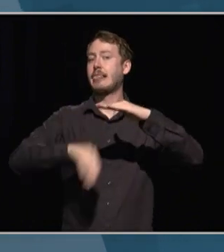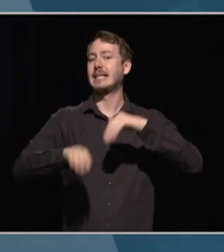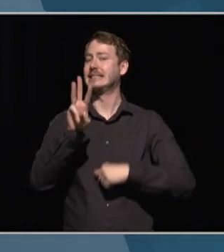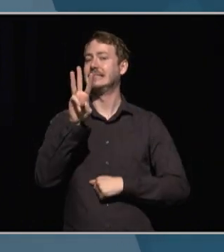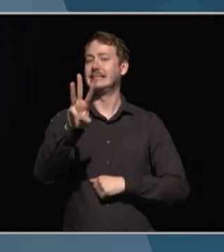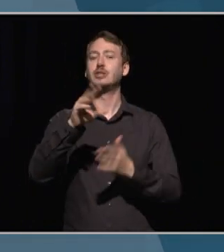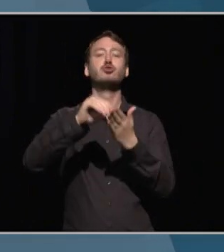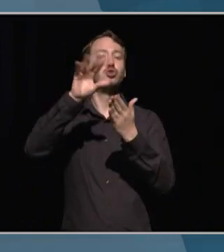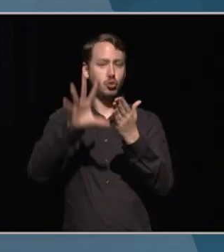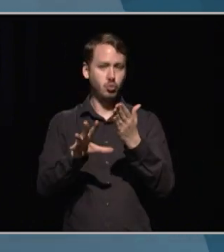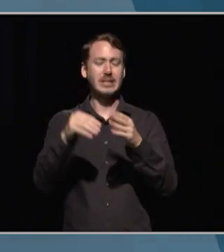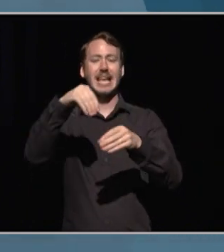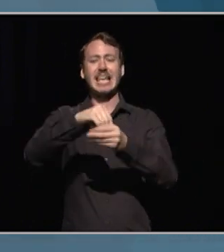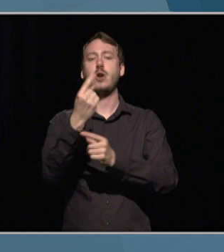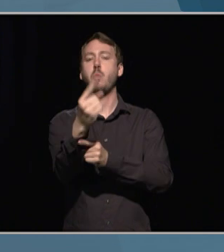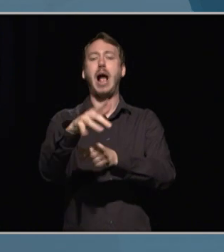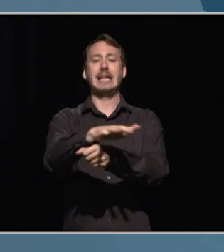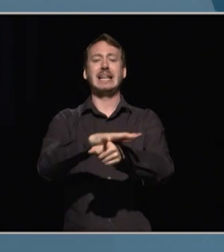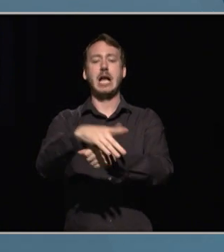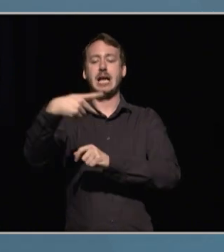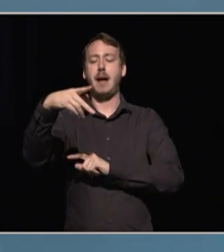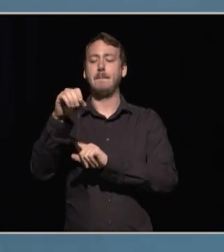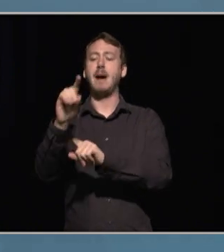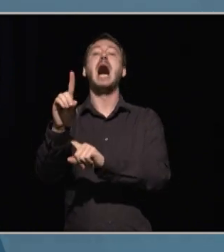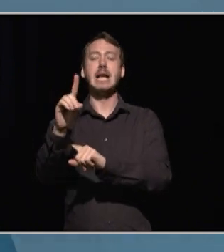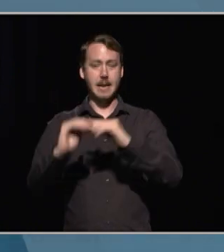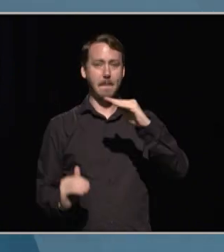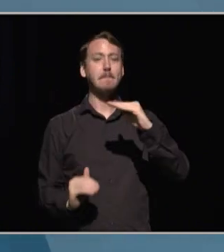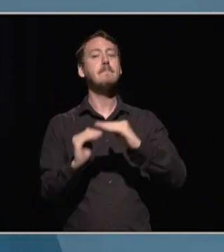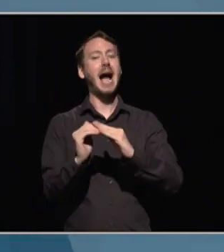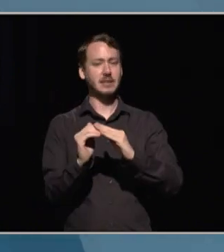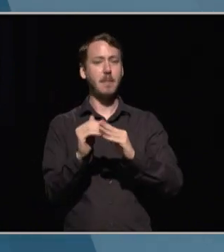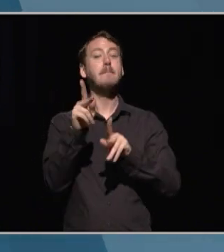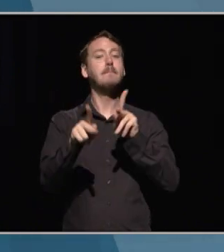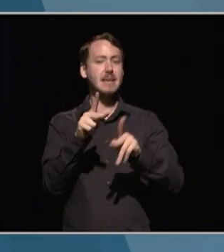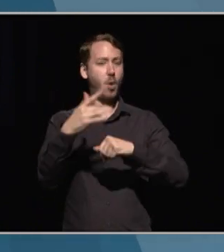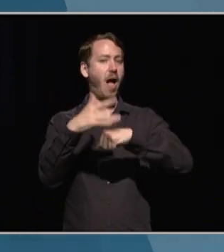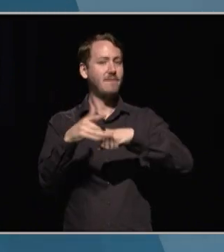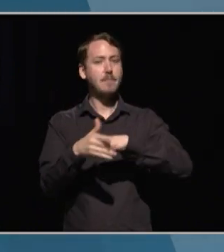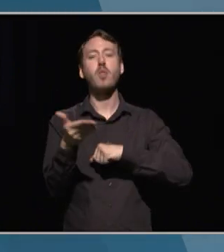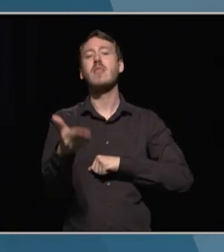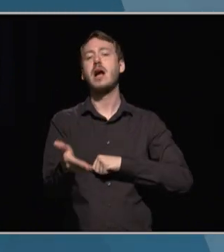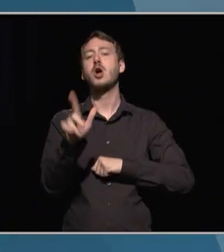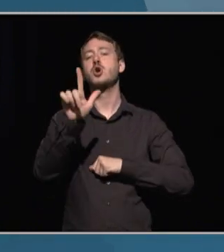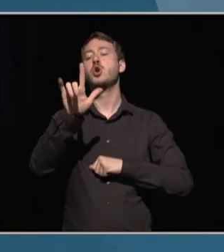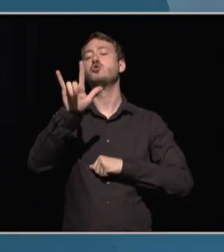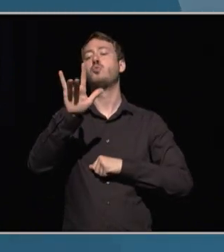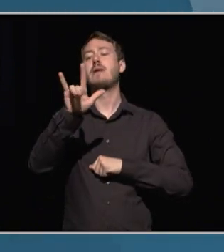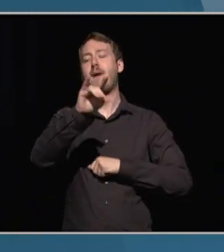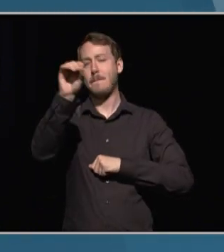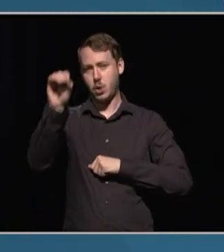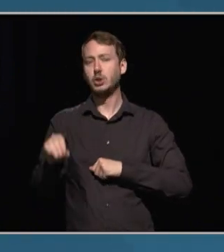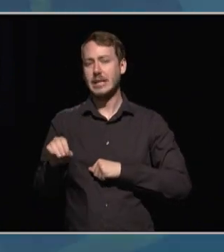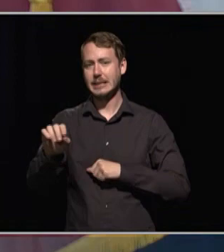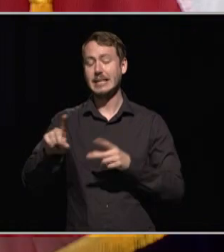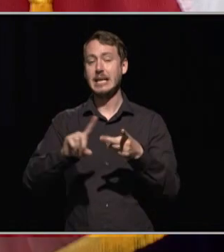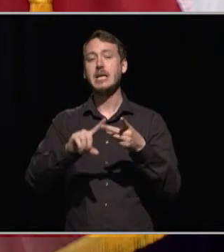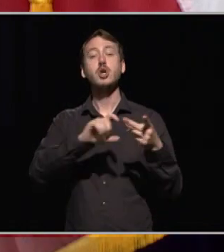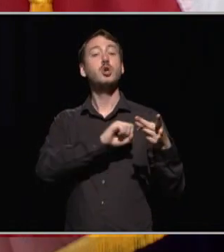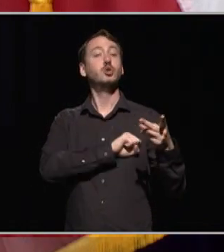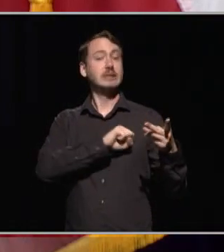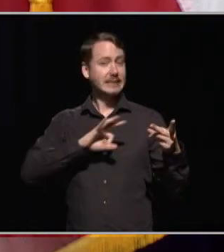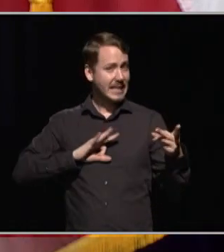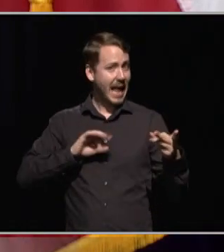students in a pod, with a maximum room occupancy and building occupancy of 25%. Students and staff should still